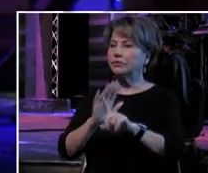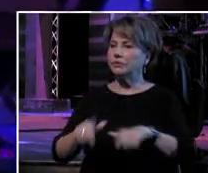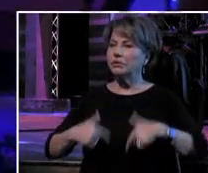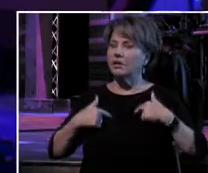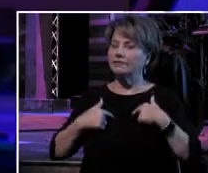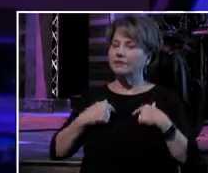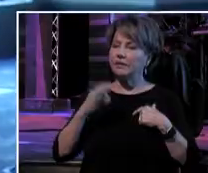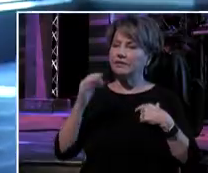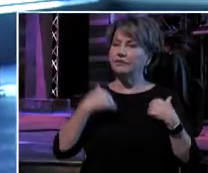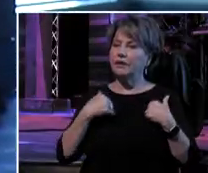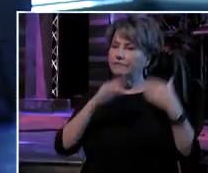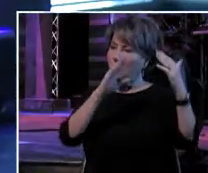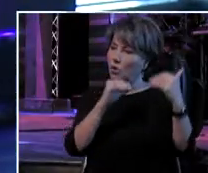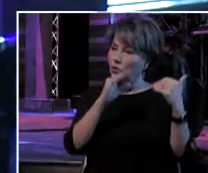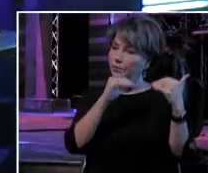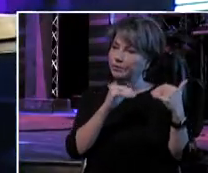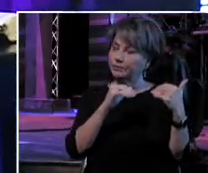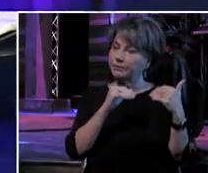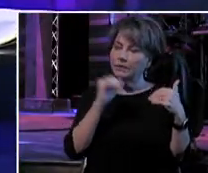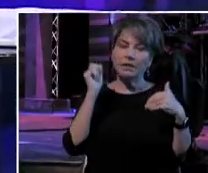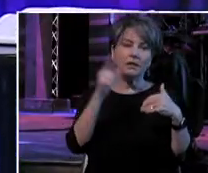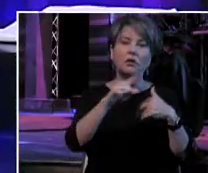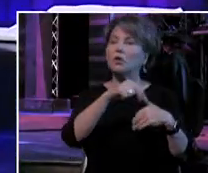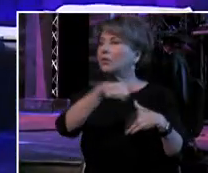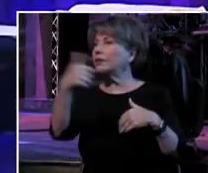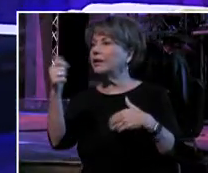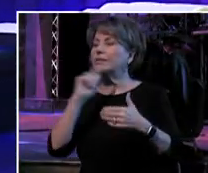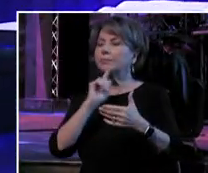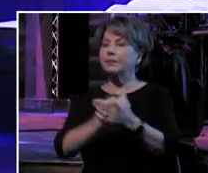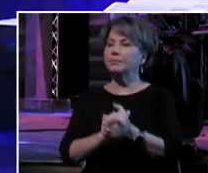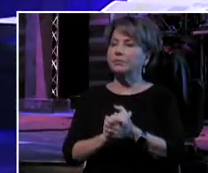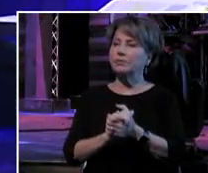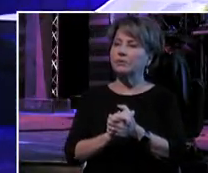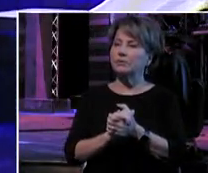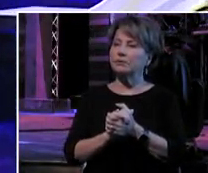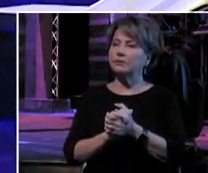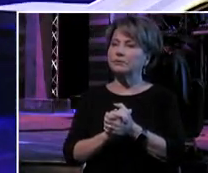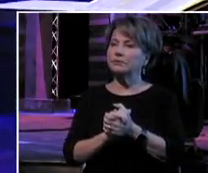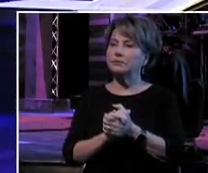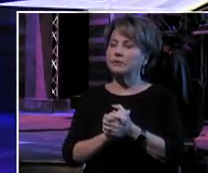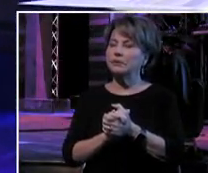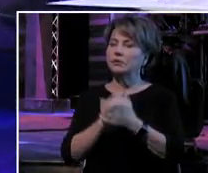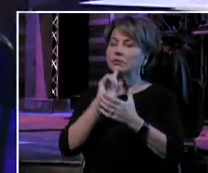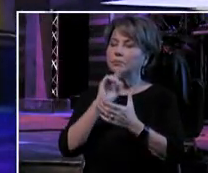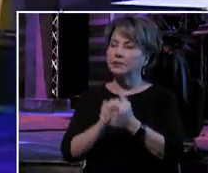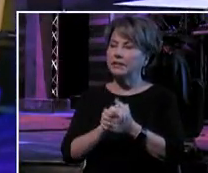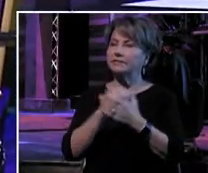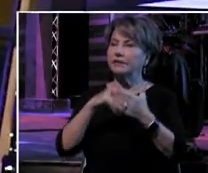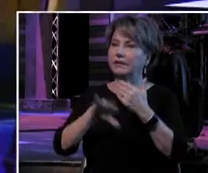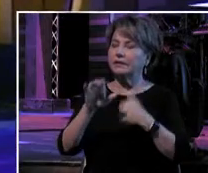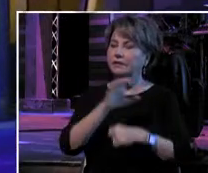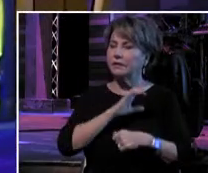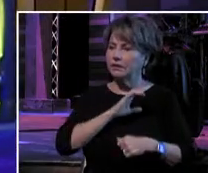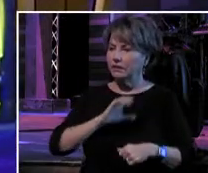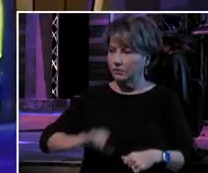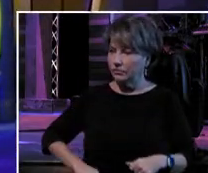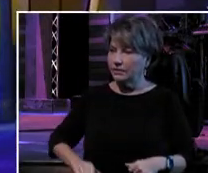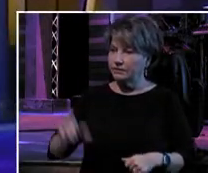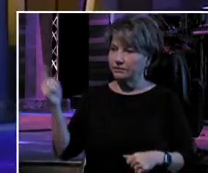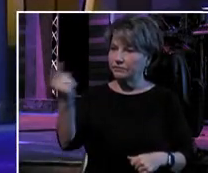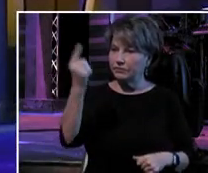for you and all those who have believed in Jesus, if there's hope that they have life with Christ